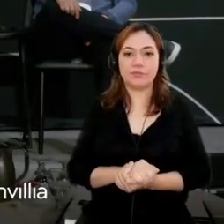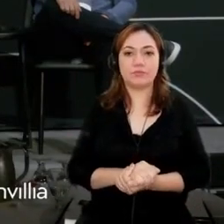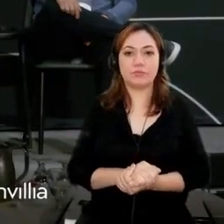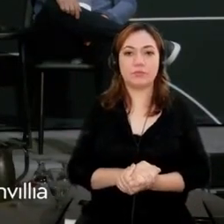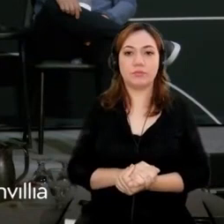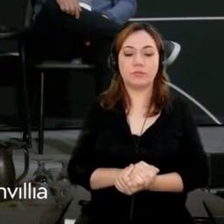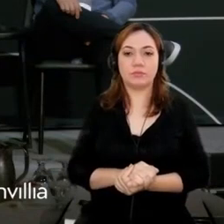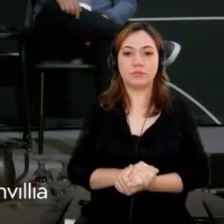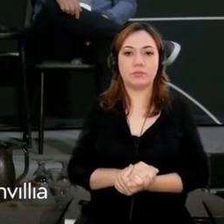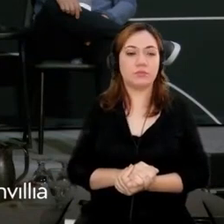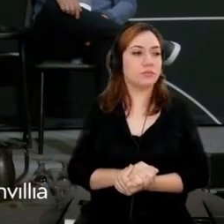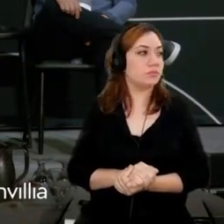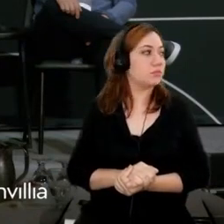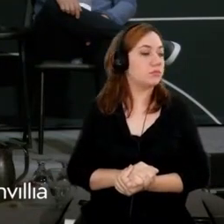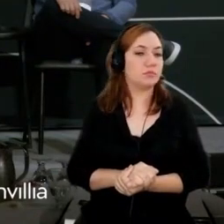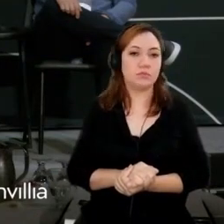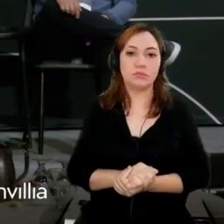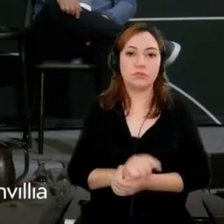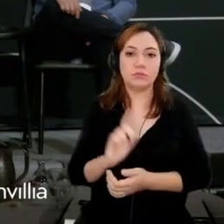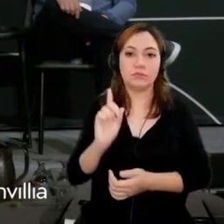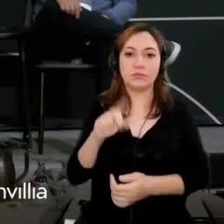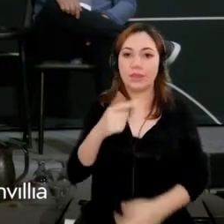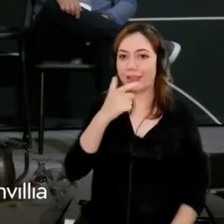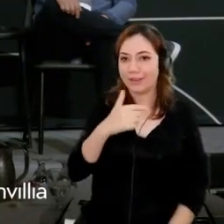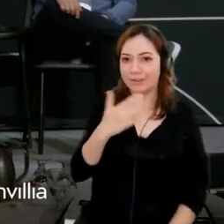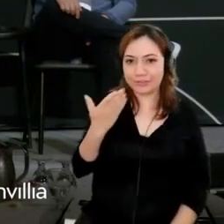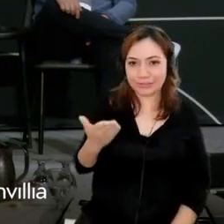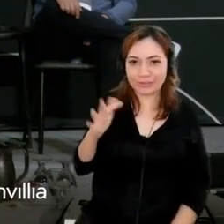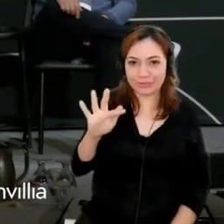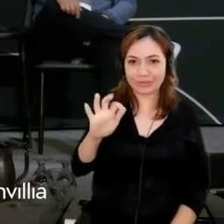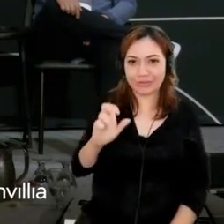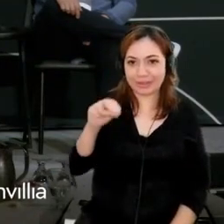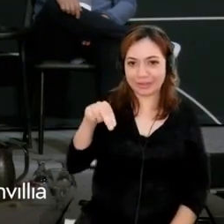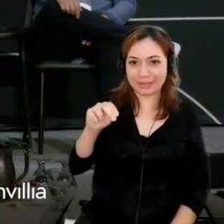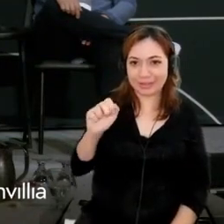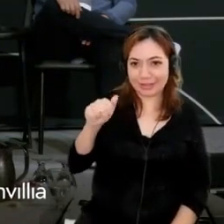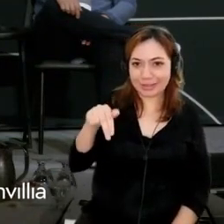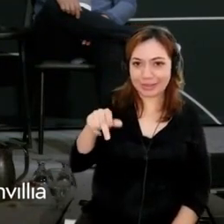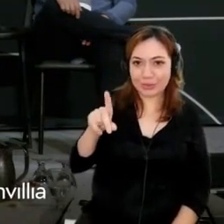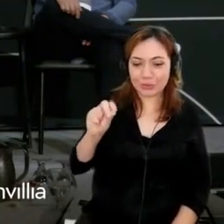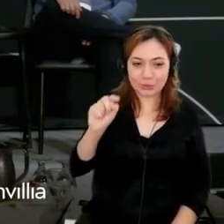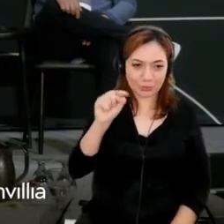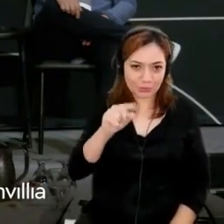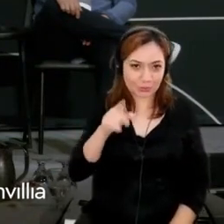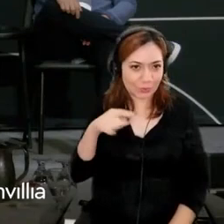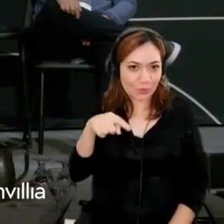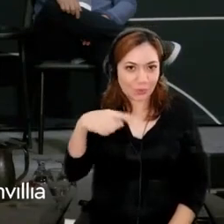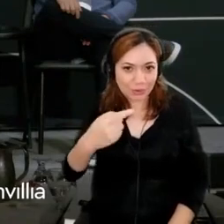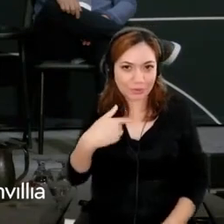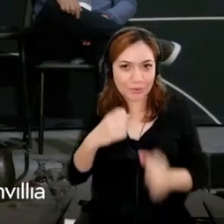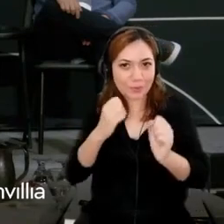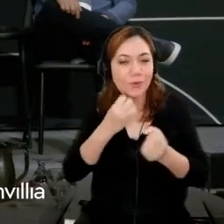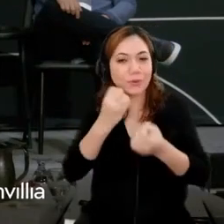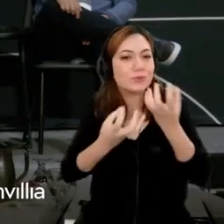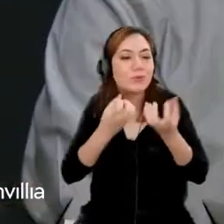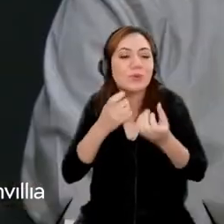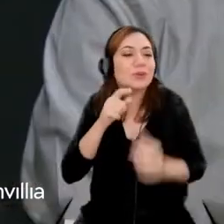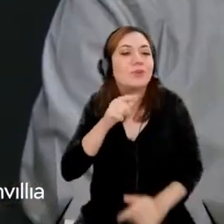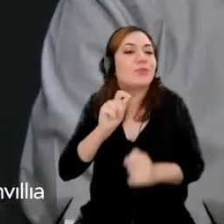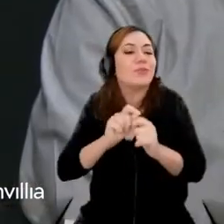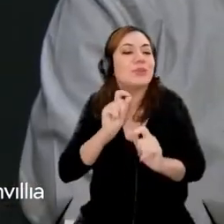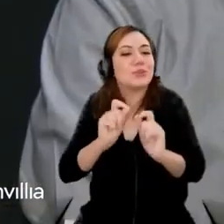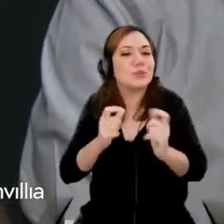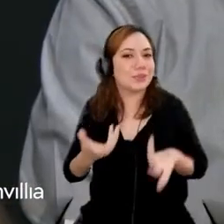Okay, I think Fernando, we've got you next. Can you tell us a little bit about what you do? Okay, well,